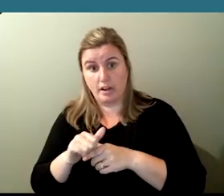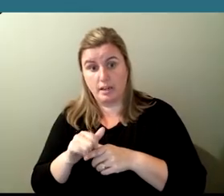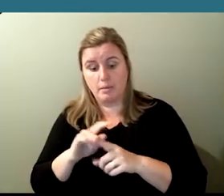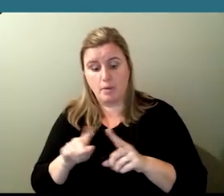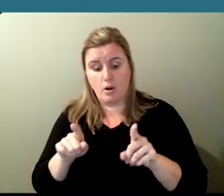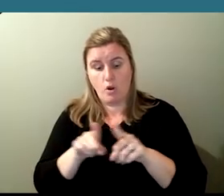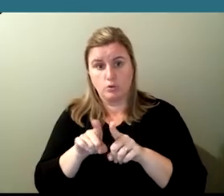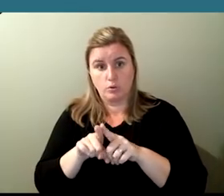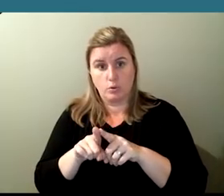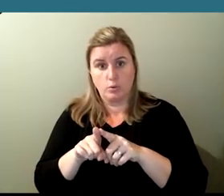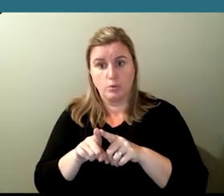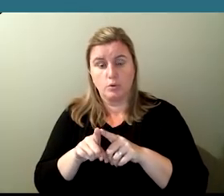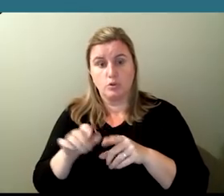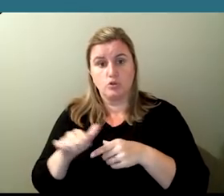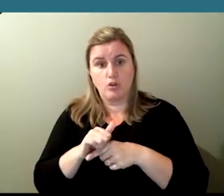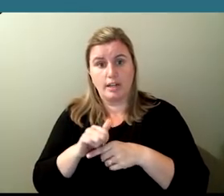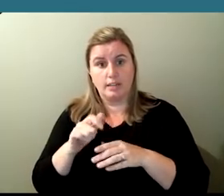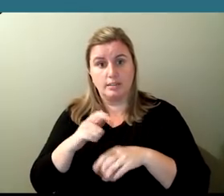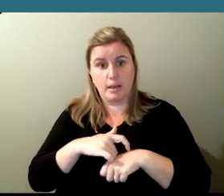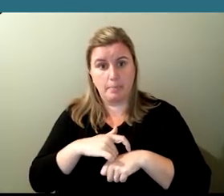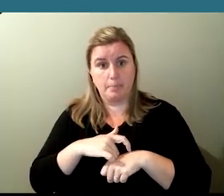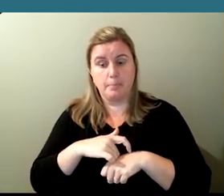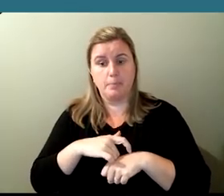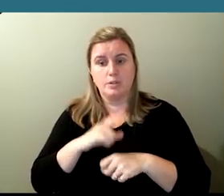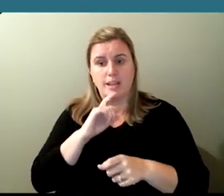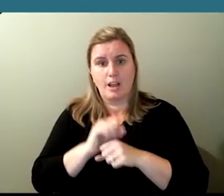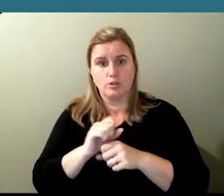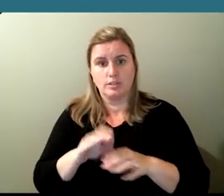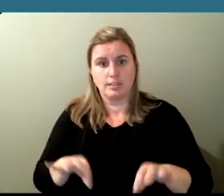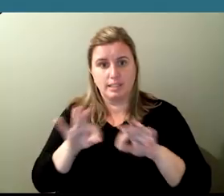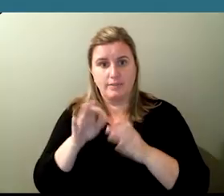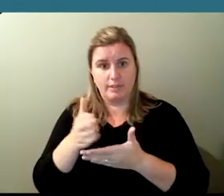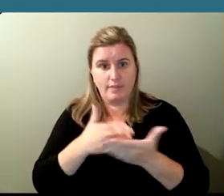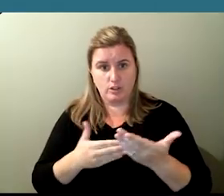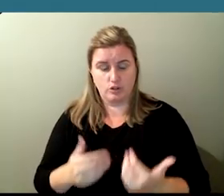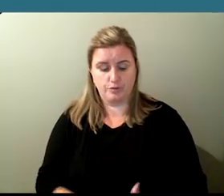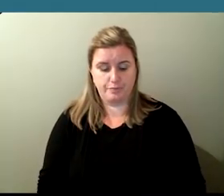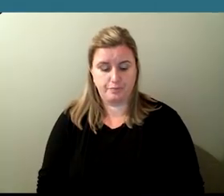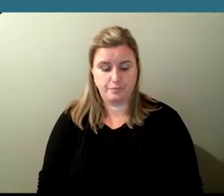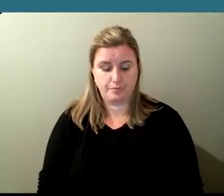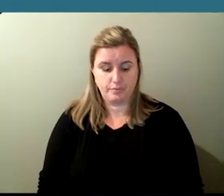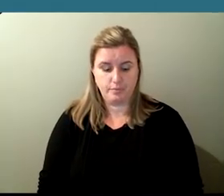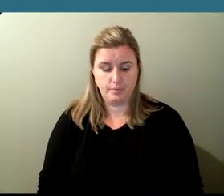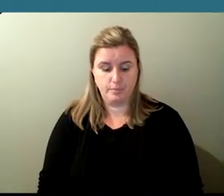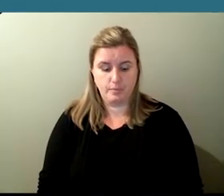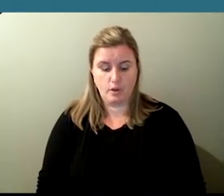also training time was actually a significant factor. On average,